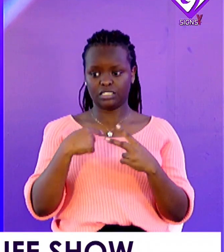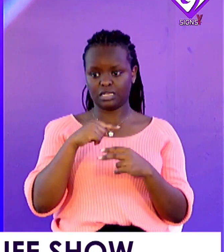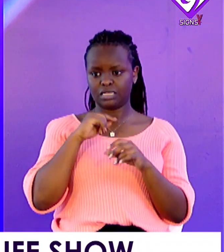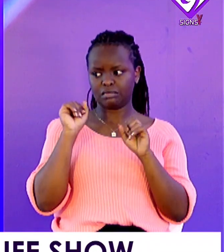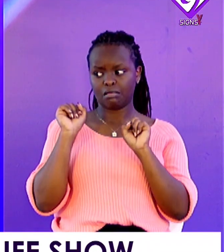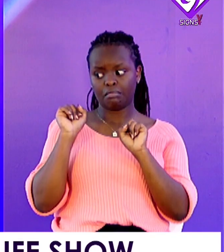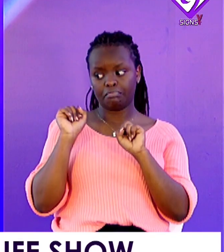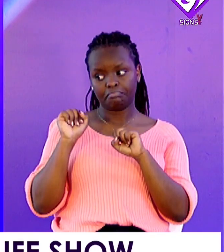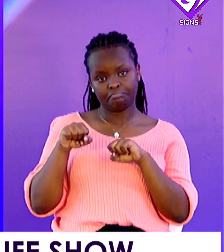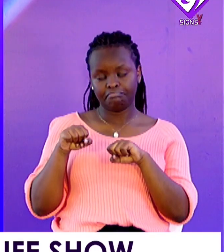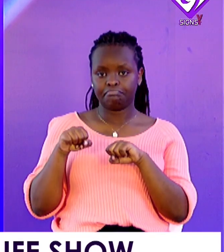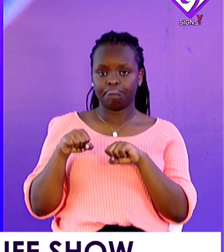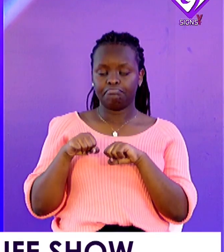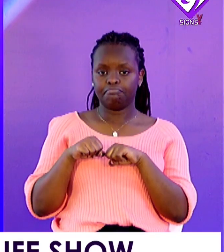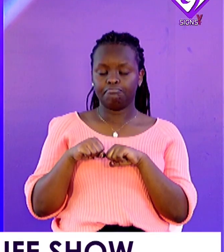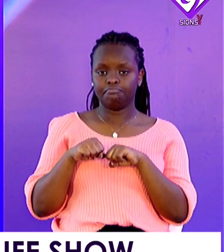be